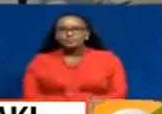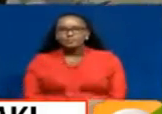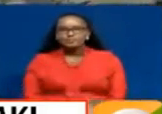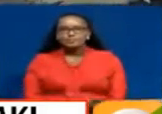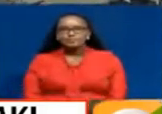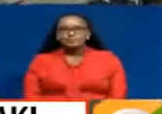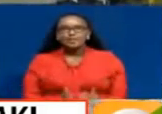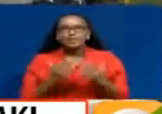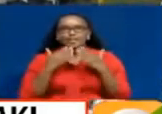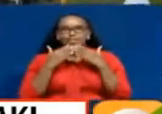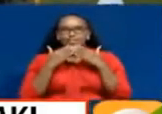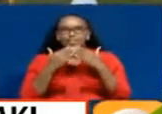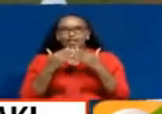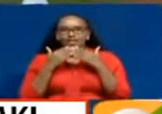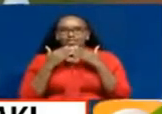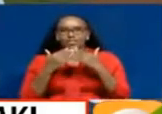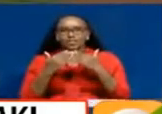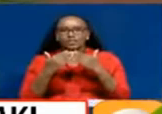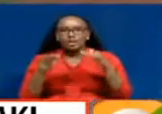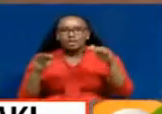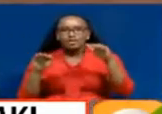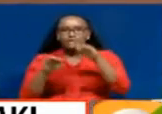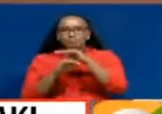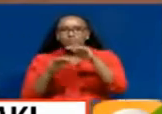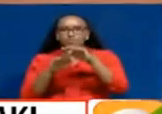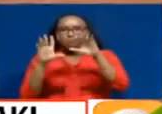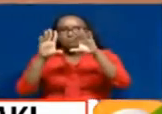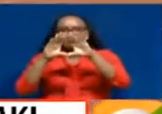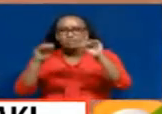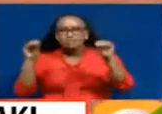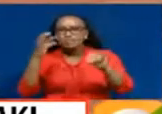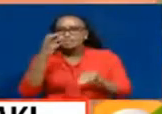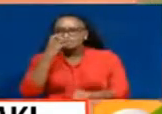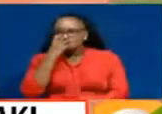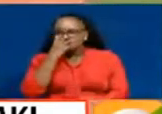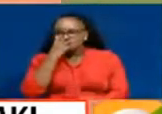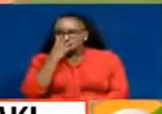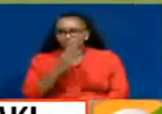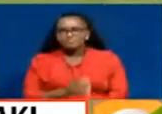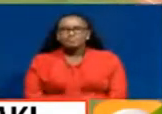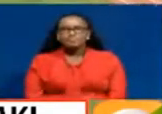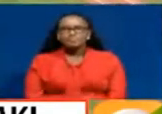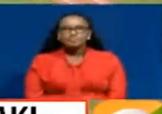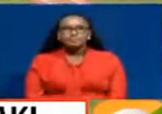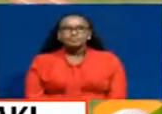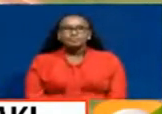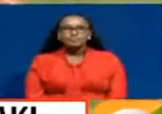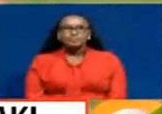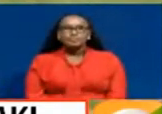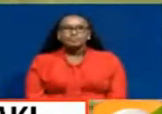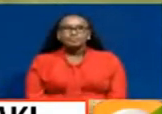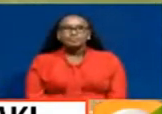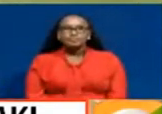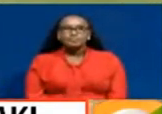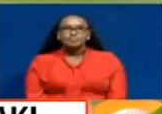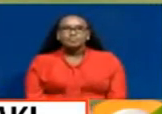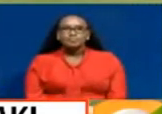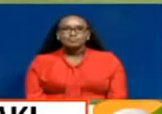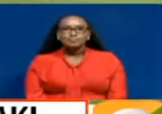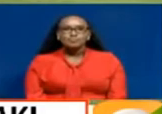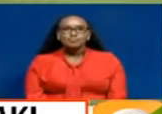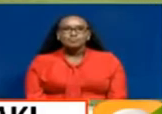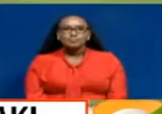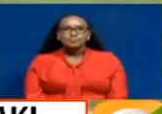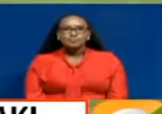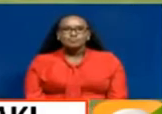Thank you, our Deputy President, Honorable William Ruto, for your